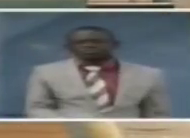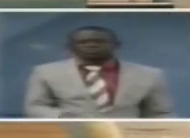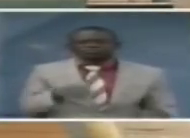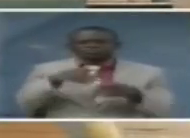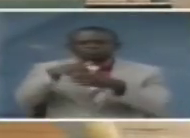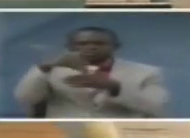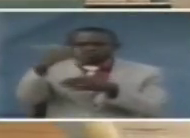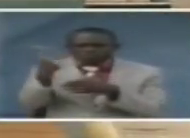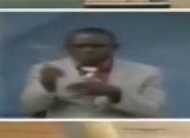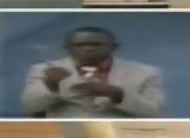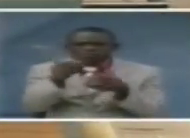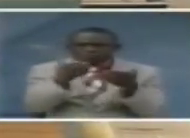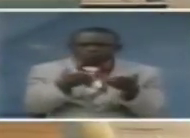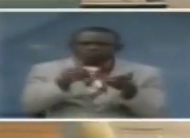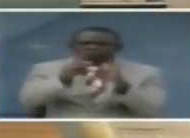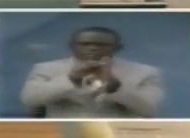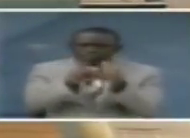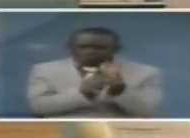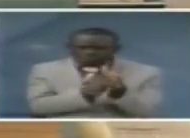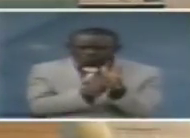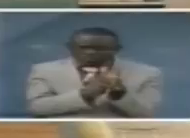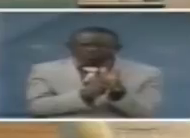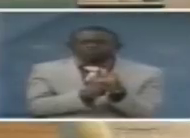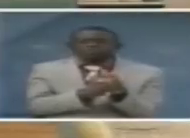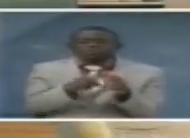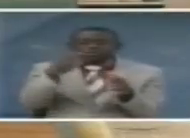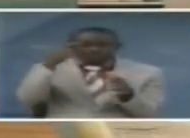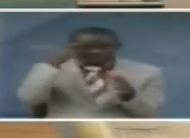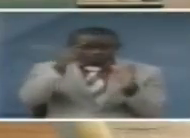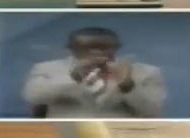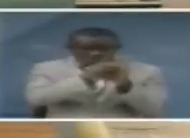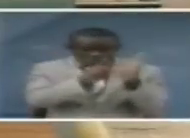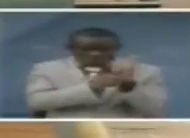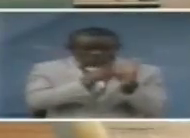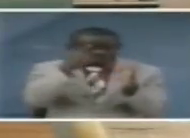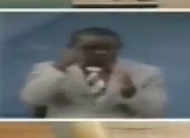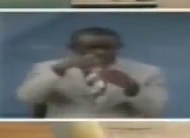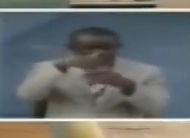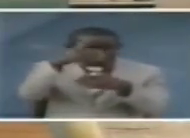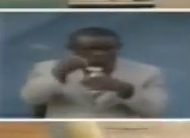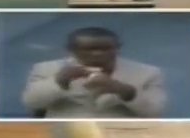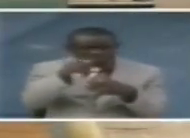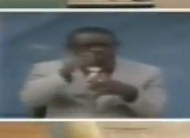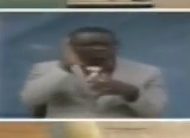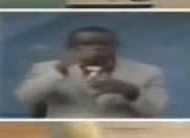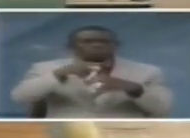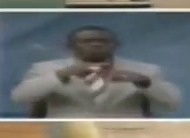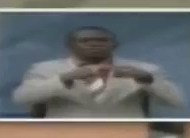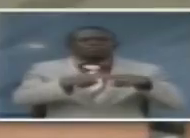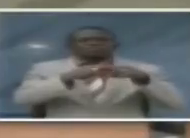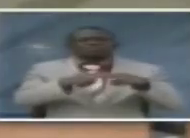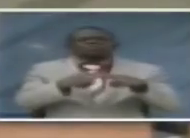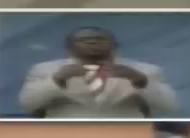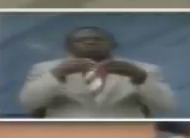the external sector policy. Mr. Speaker, government policy in the external sector will remain